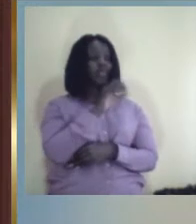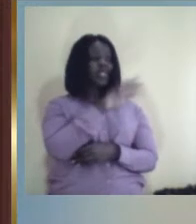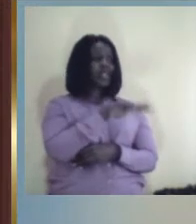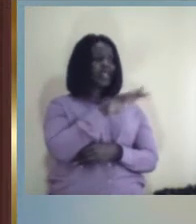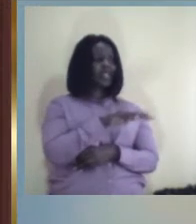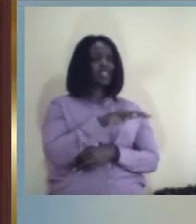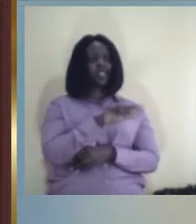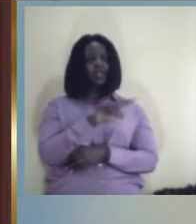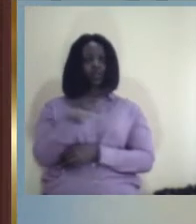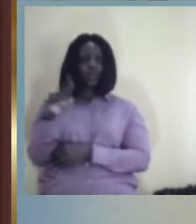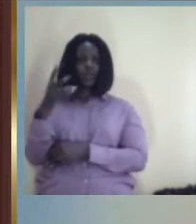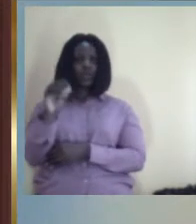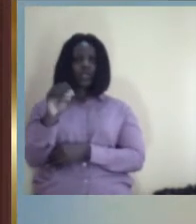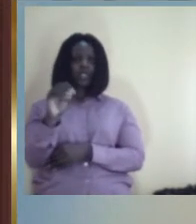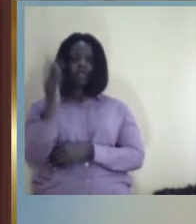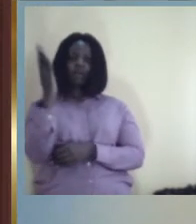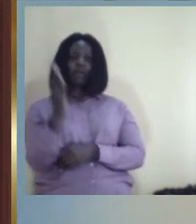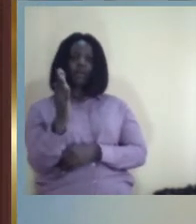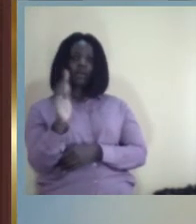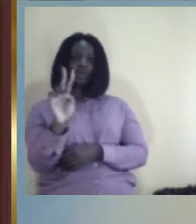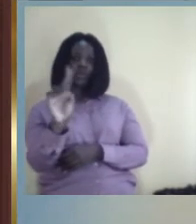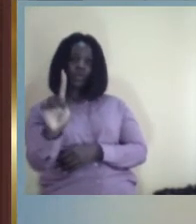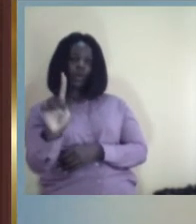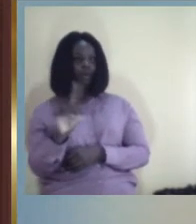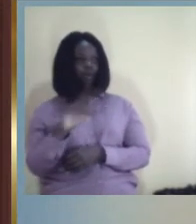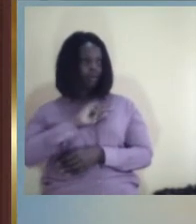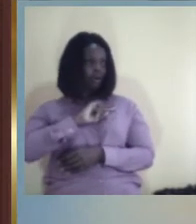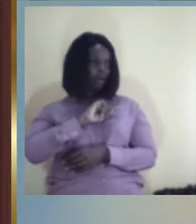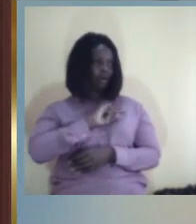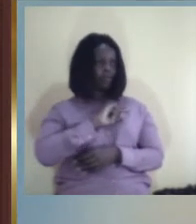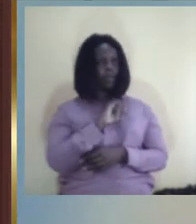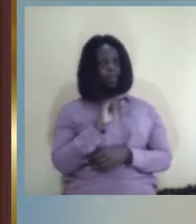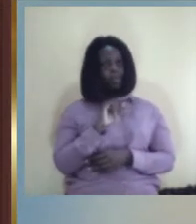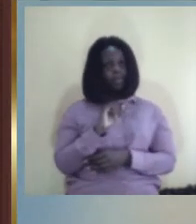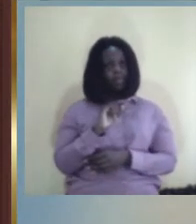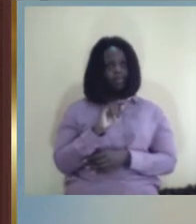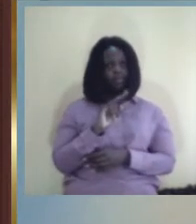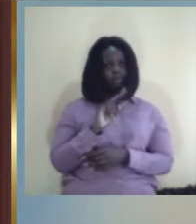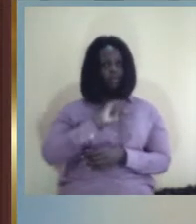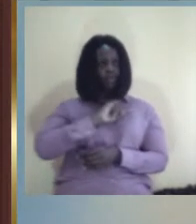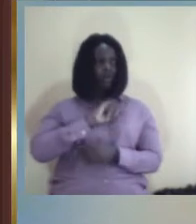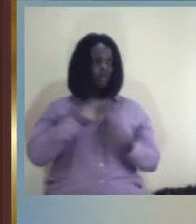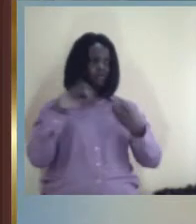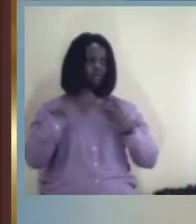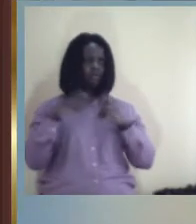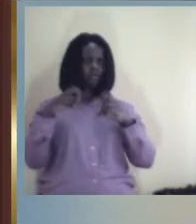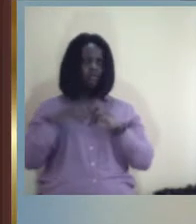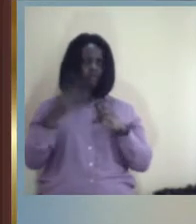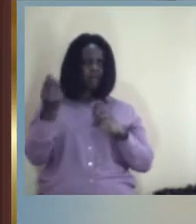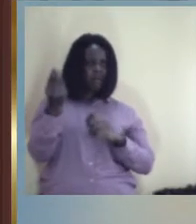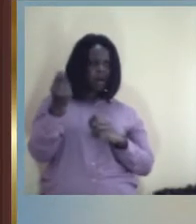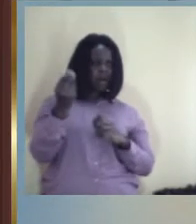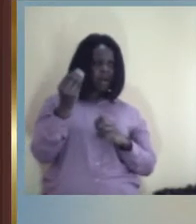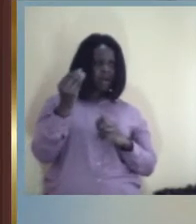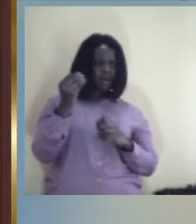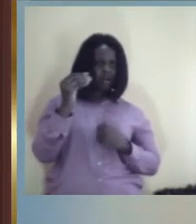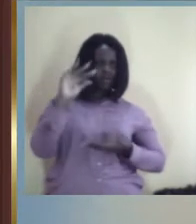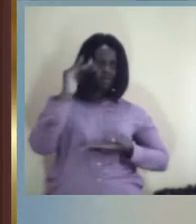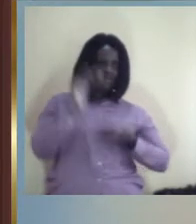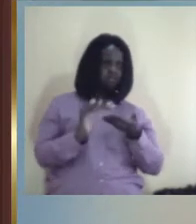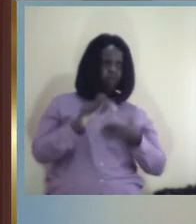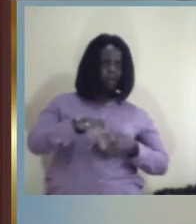and 2021 financial years due to the fiscal consolidation and updates made to the